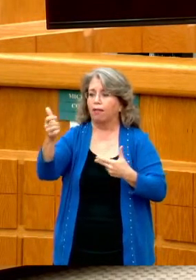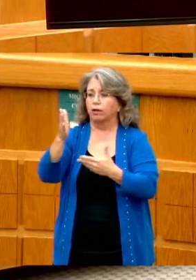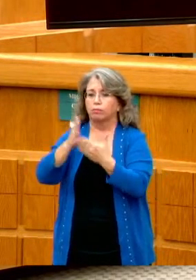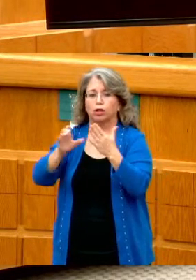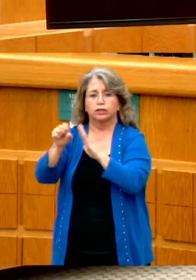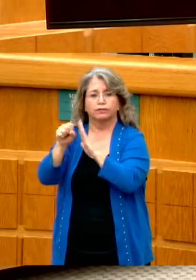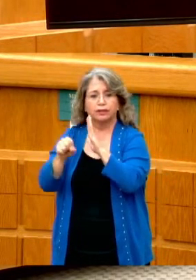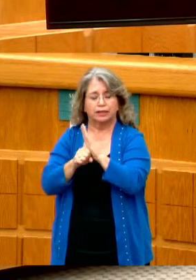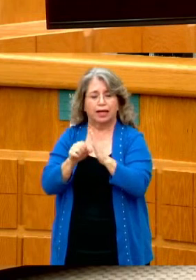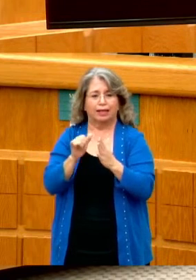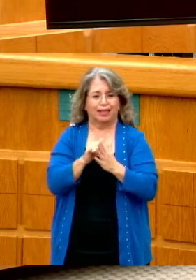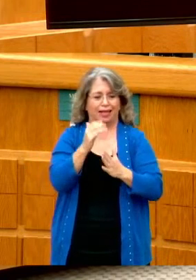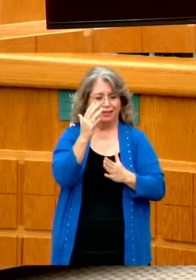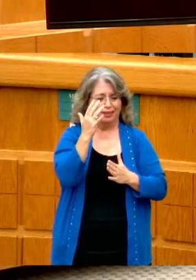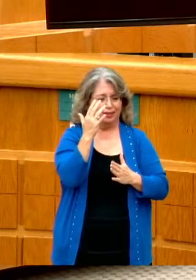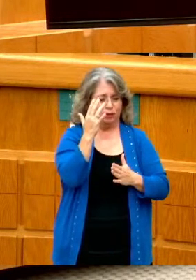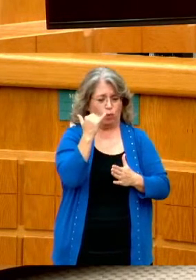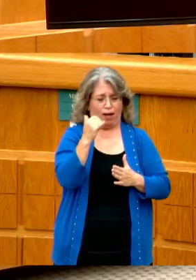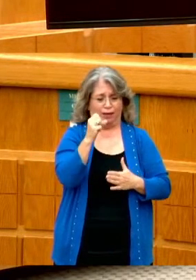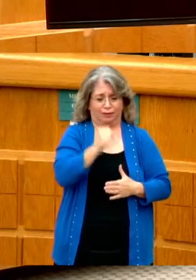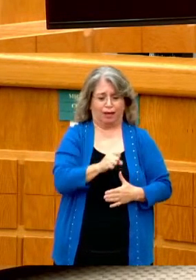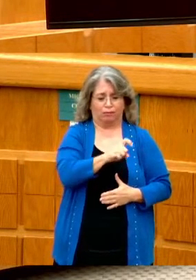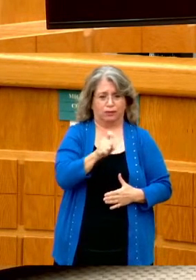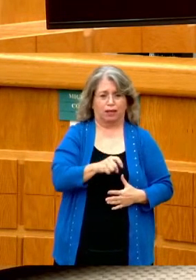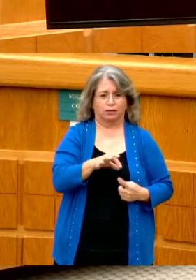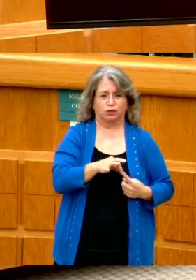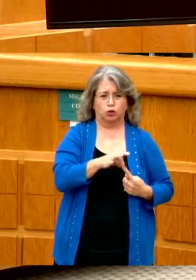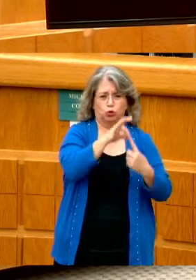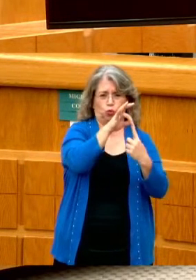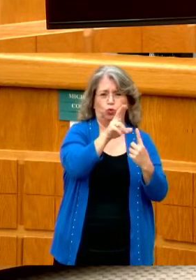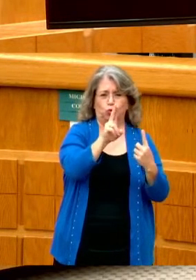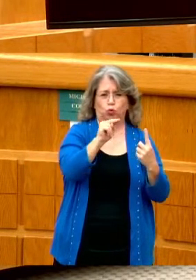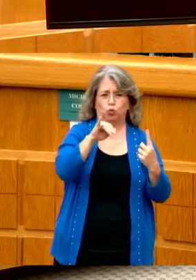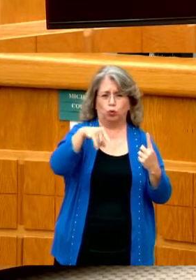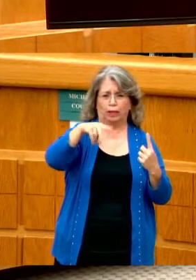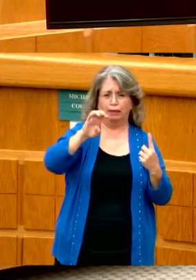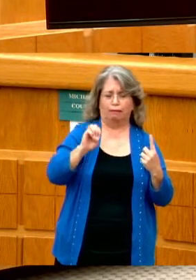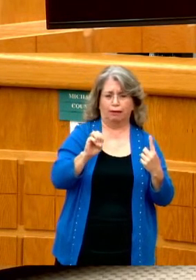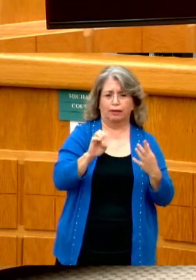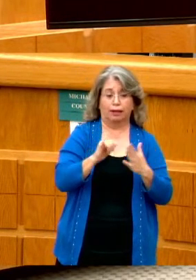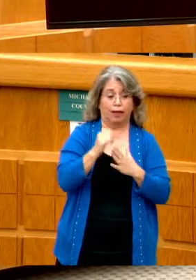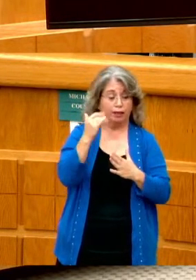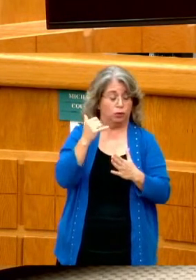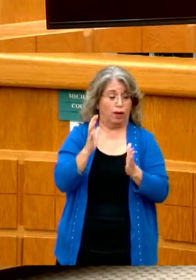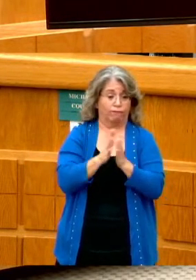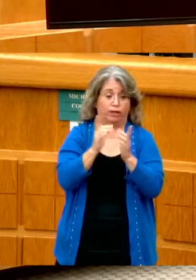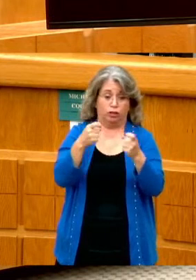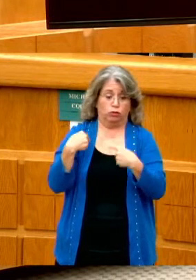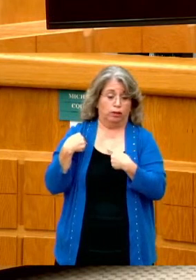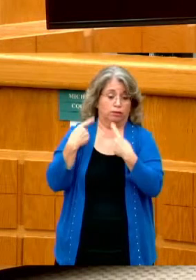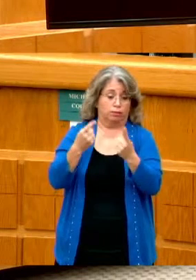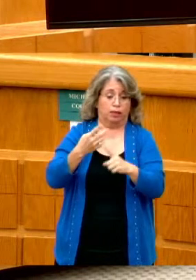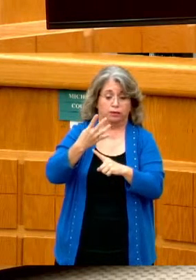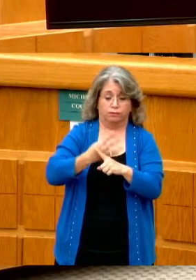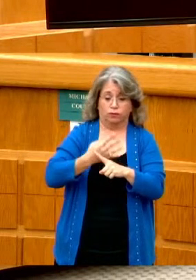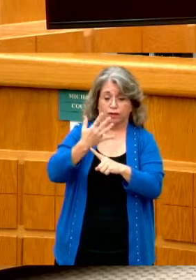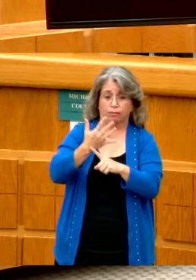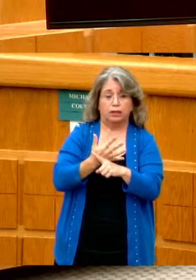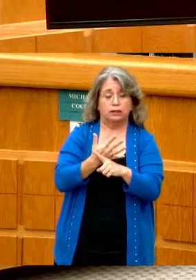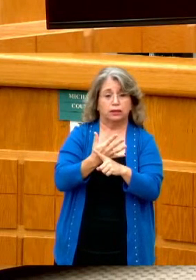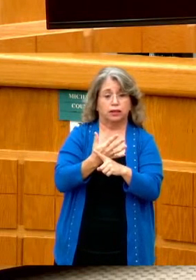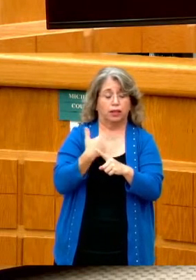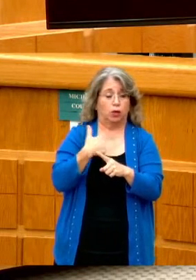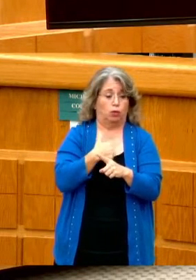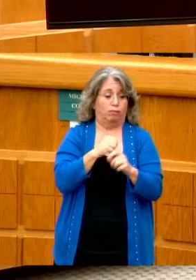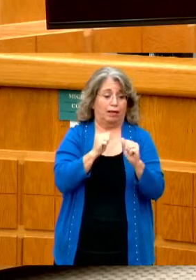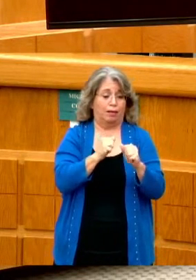South Texas unique, and that's why it's been such a victory over the past 4 or 5 months to be able to keep our